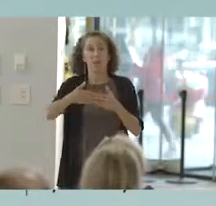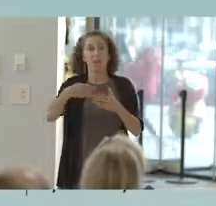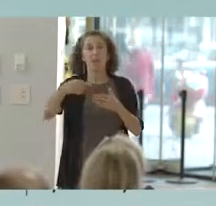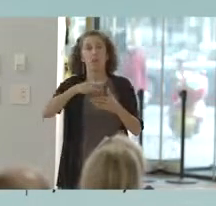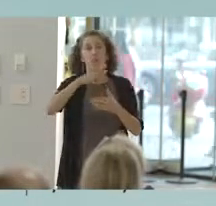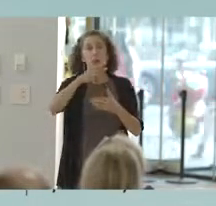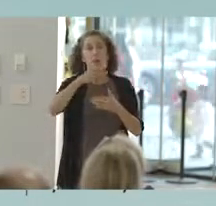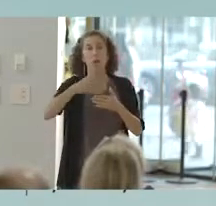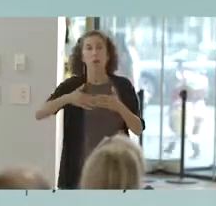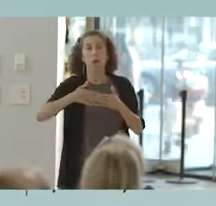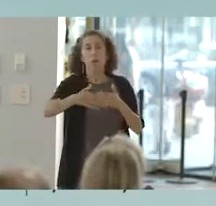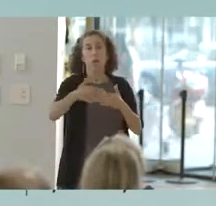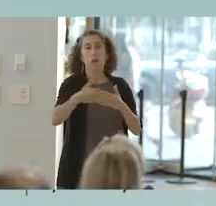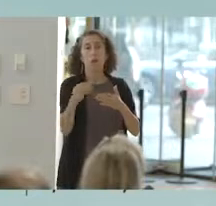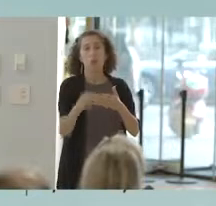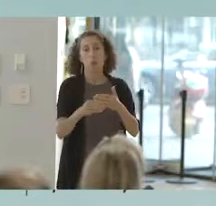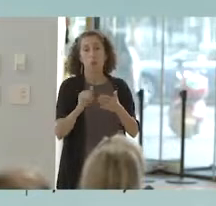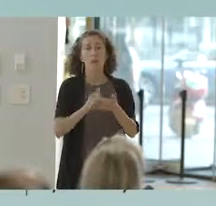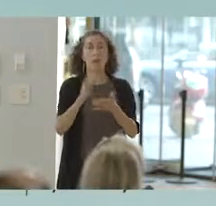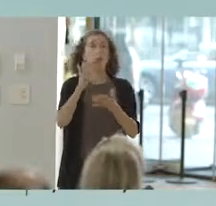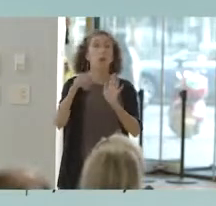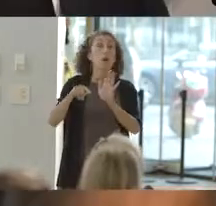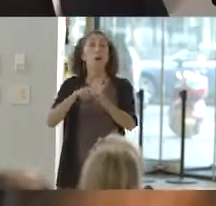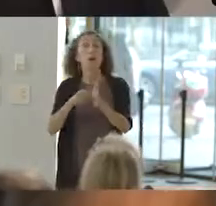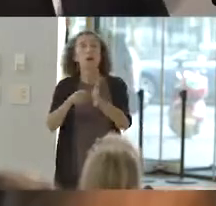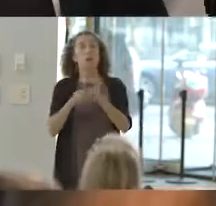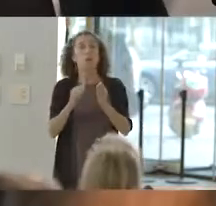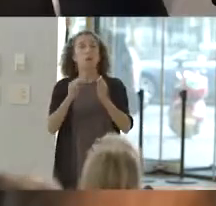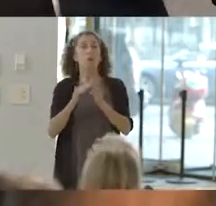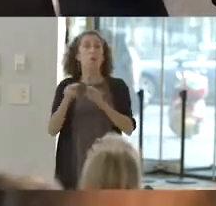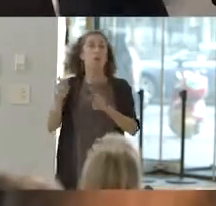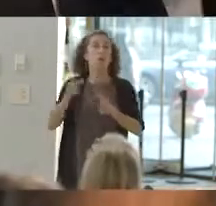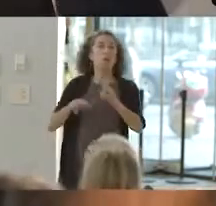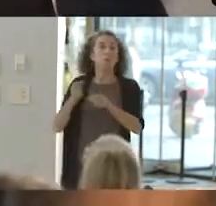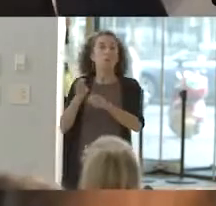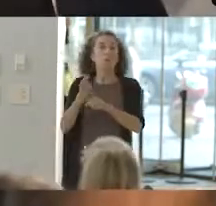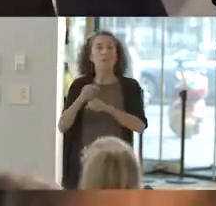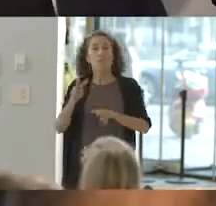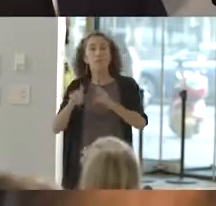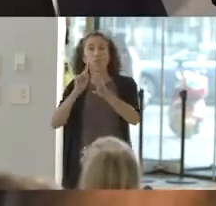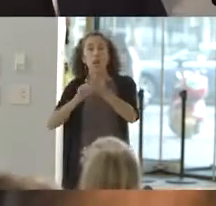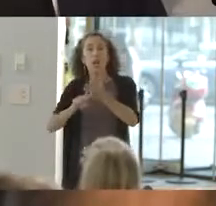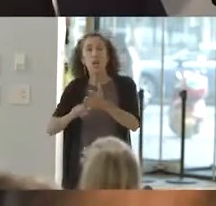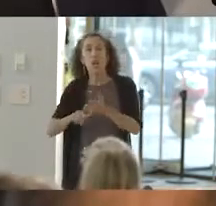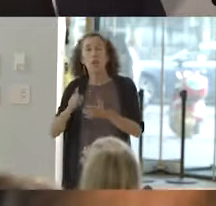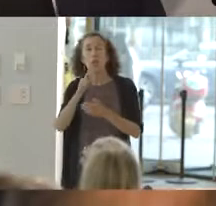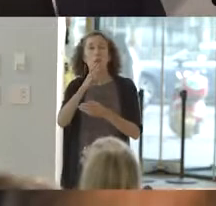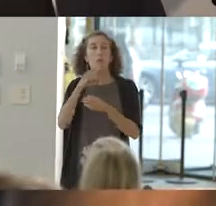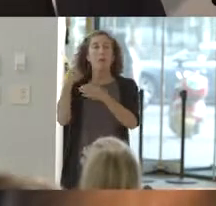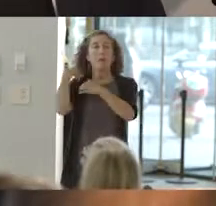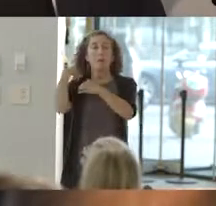which means that there'd be additional regulatory review with agencies such as those that govern the water. However, there